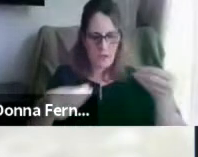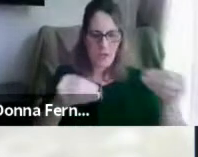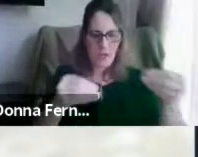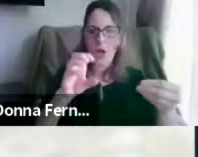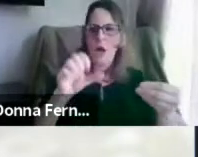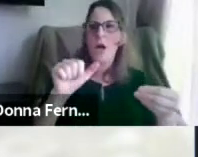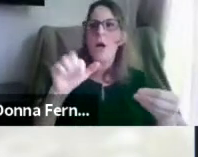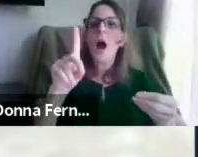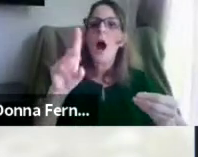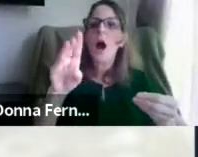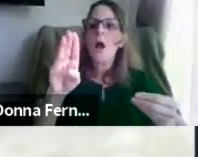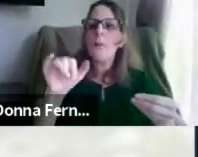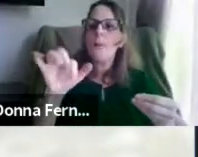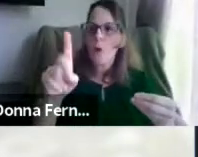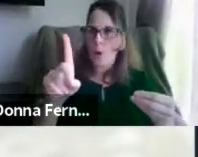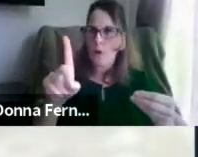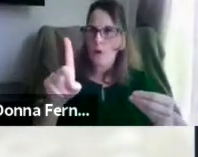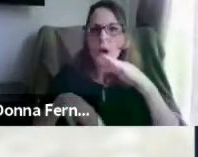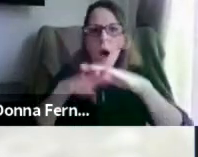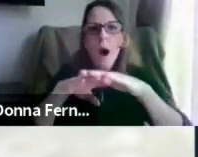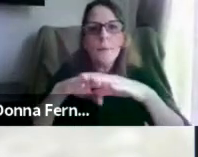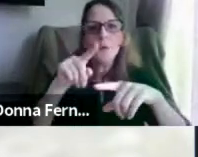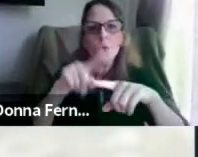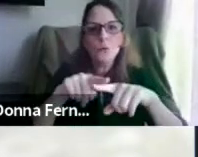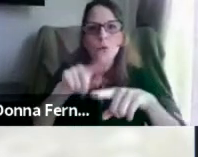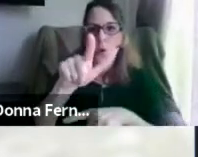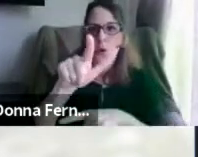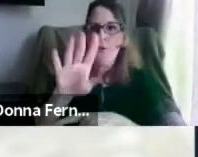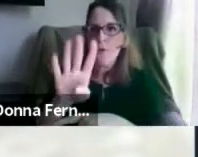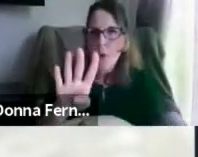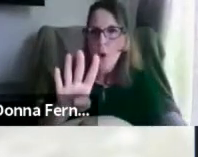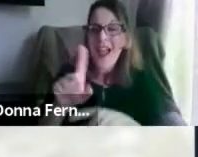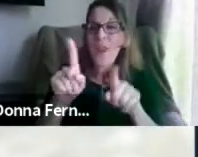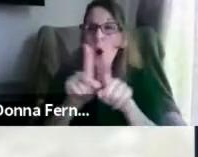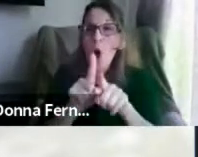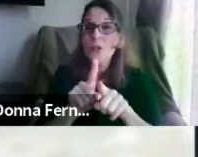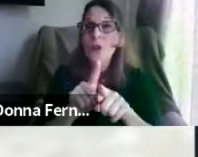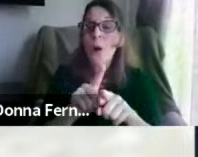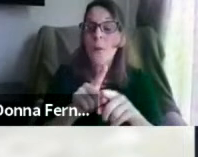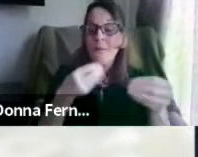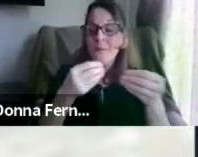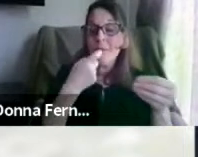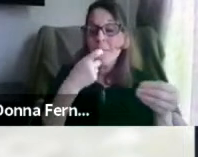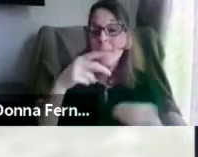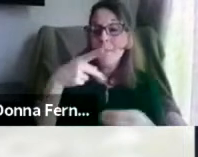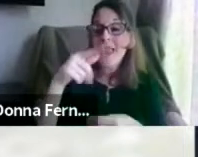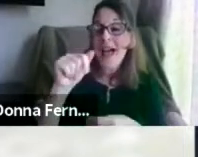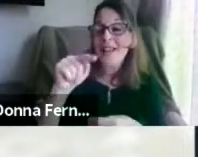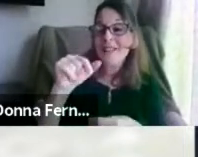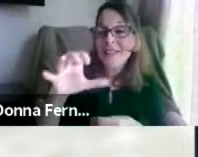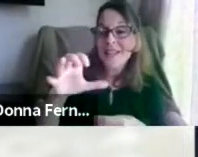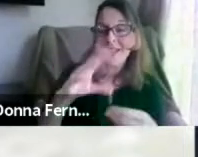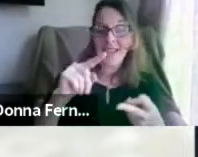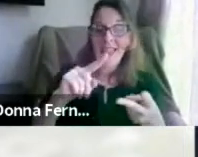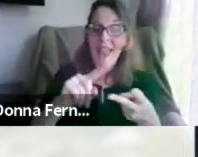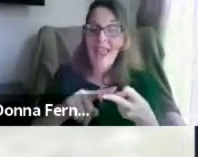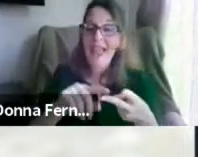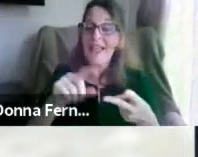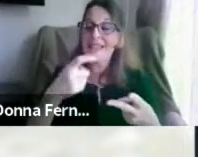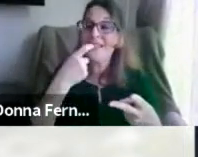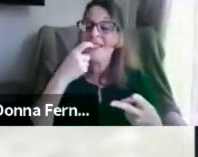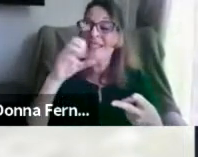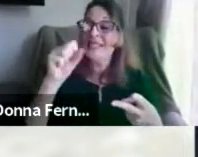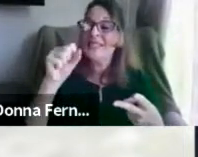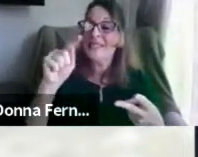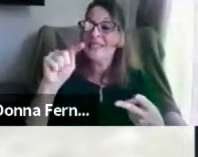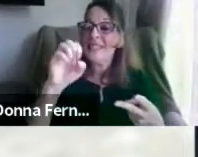24 hours, and also on plastic and stainless steel for up to 3 days. So that means that we